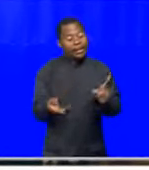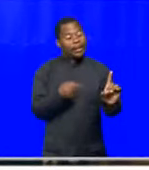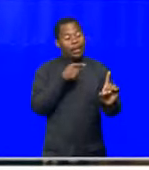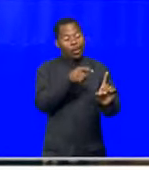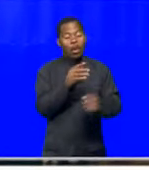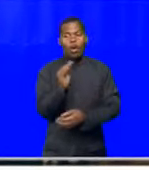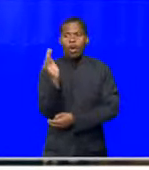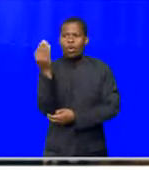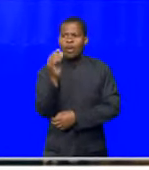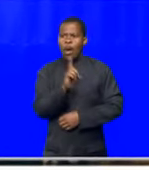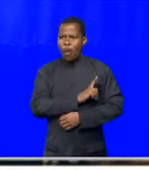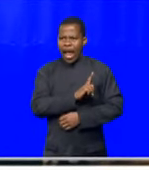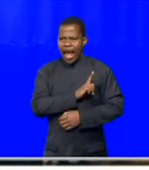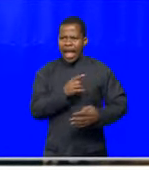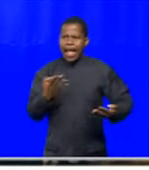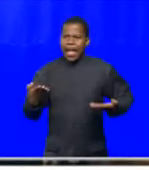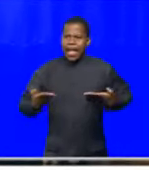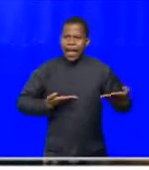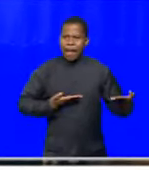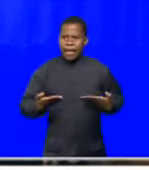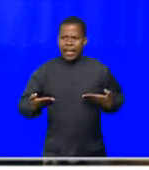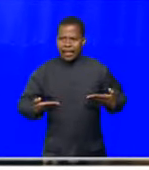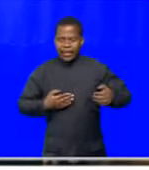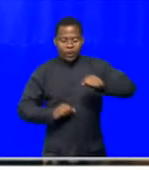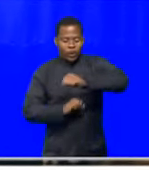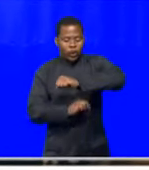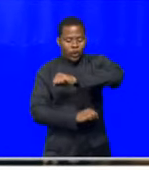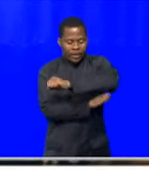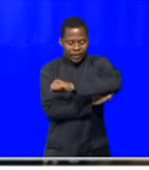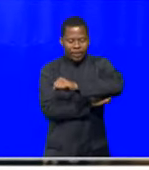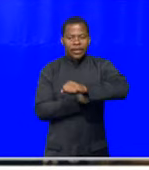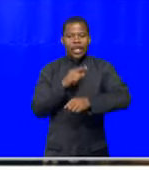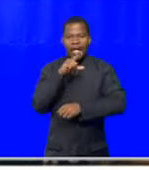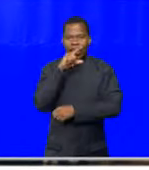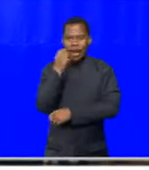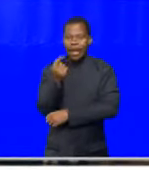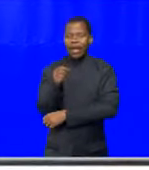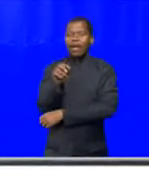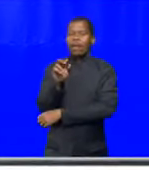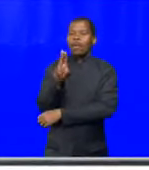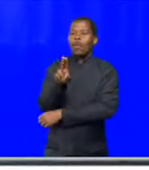Foundation received a donation from the Umbuluzi Valley Sales in Matapa.